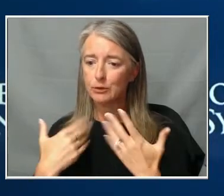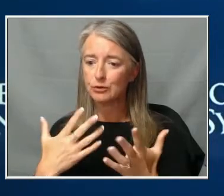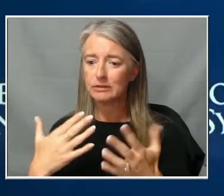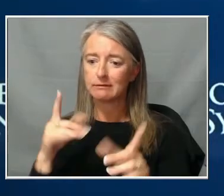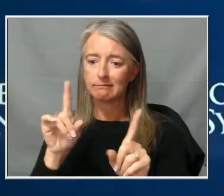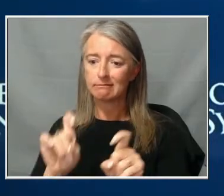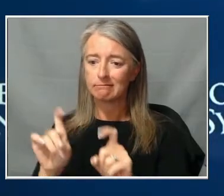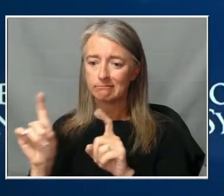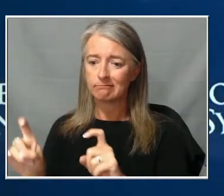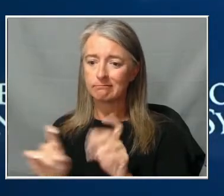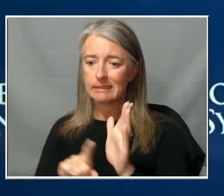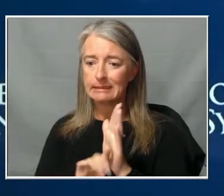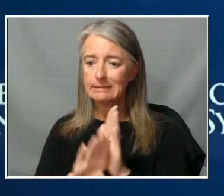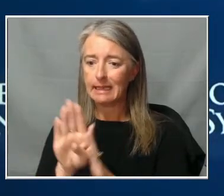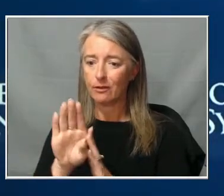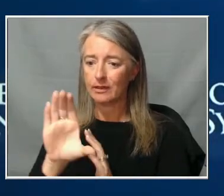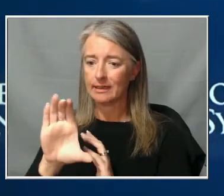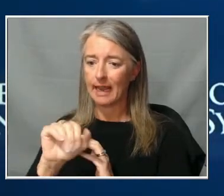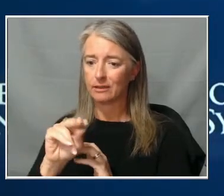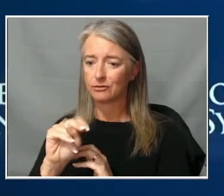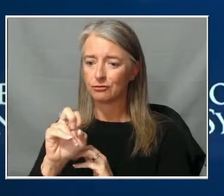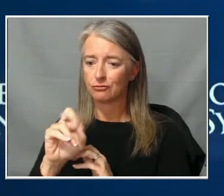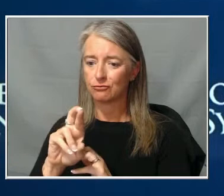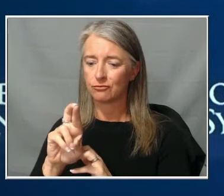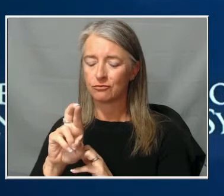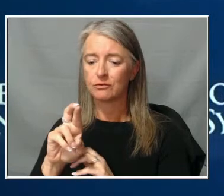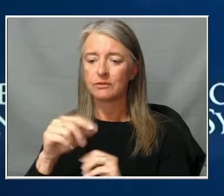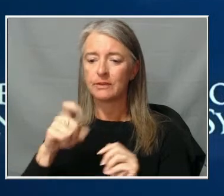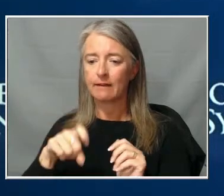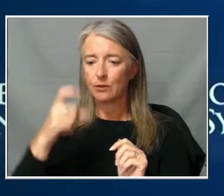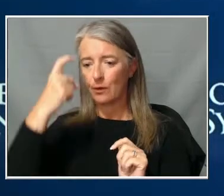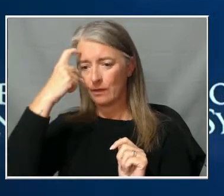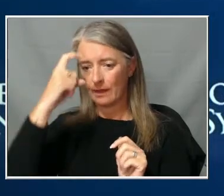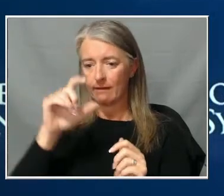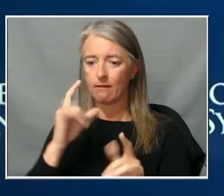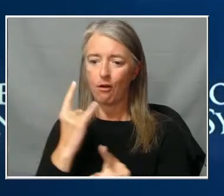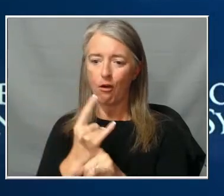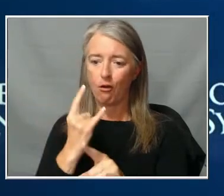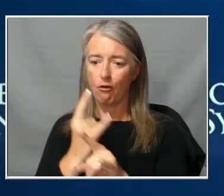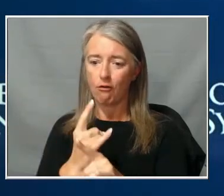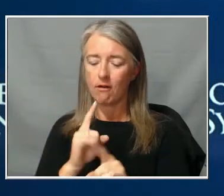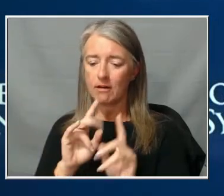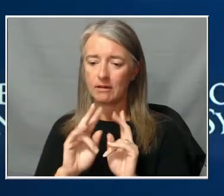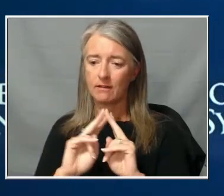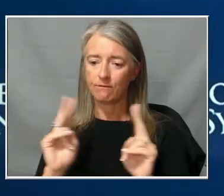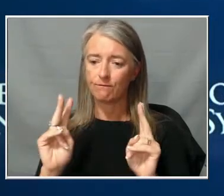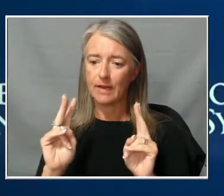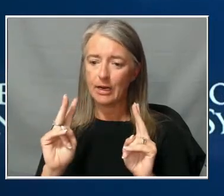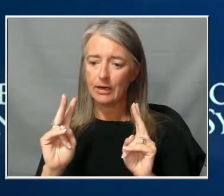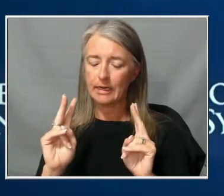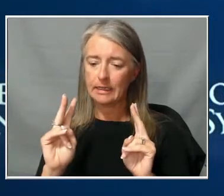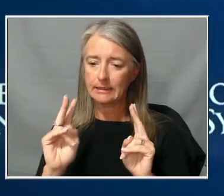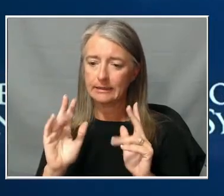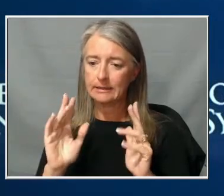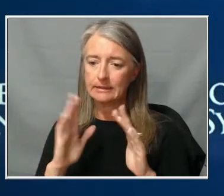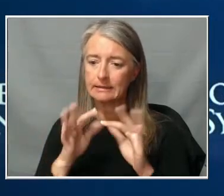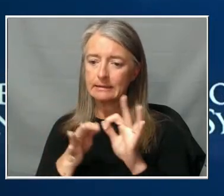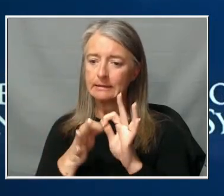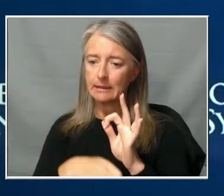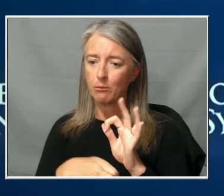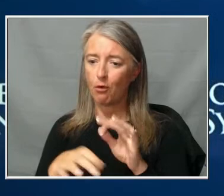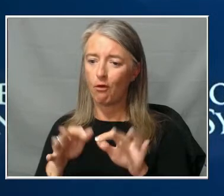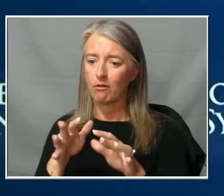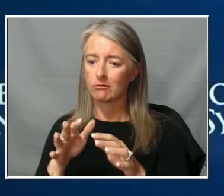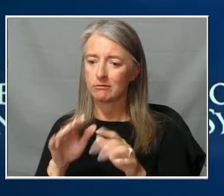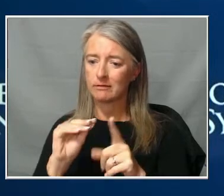cancers. So, you know, you have to think that alcohol actually has a very fundamental effect on the way cells